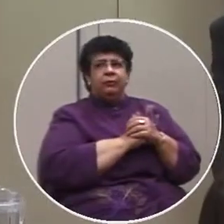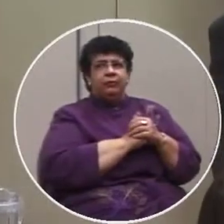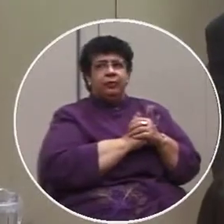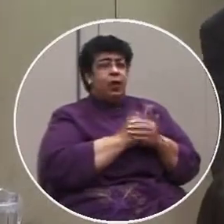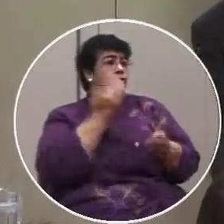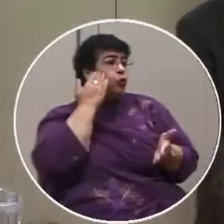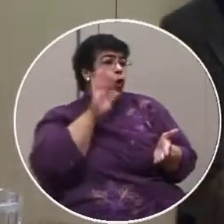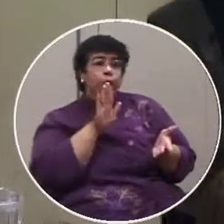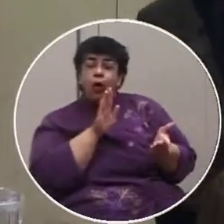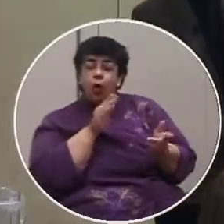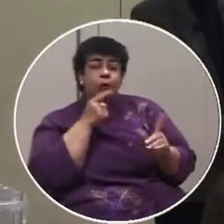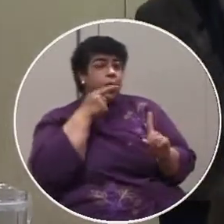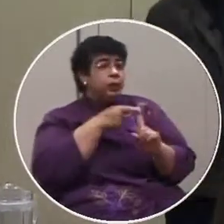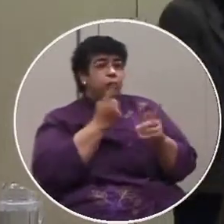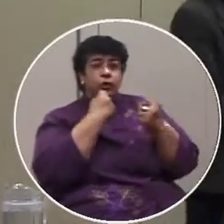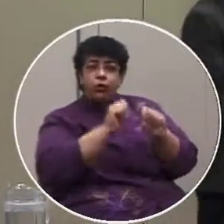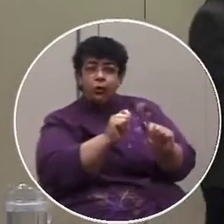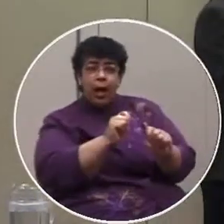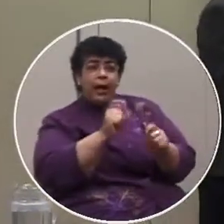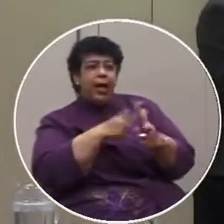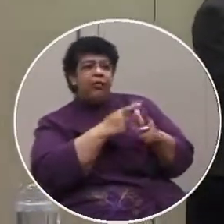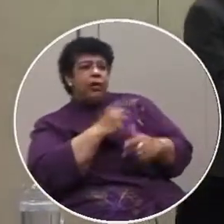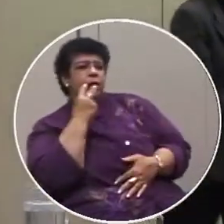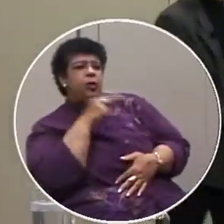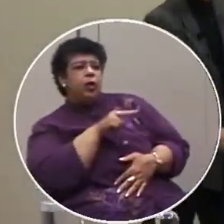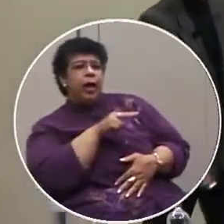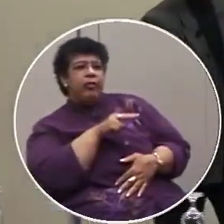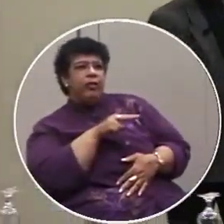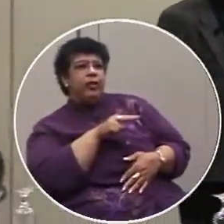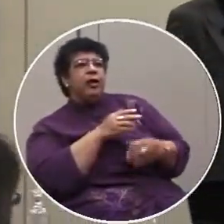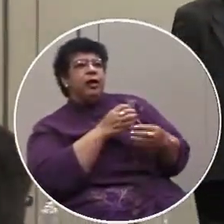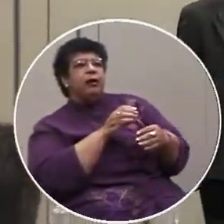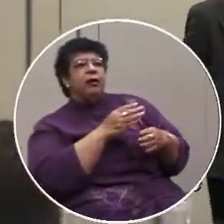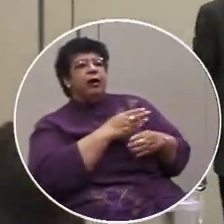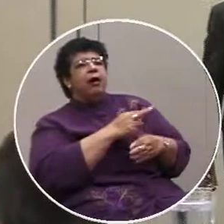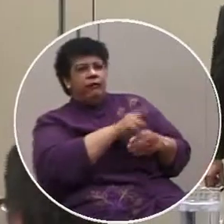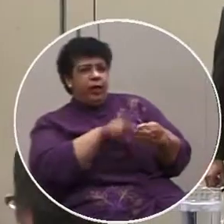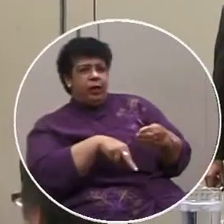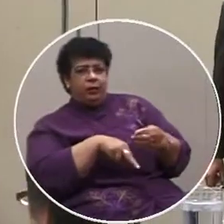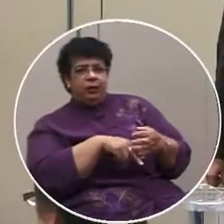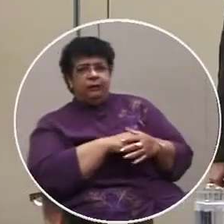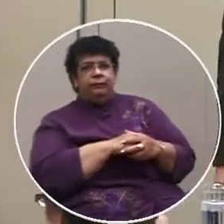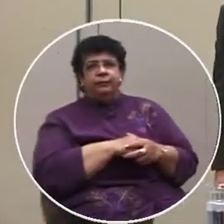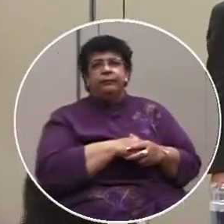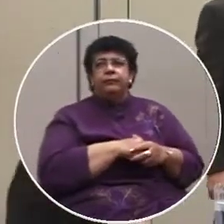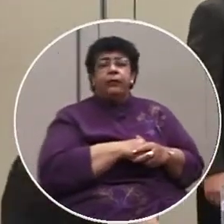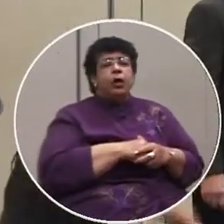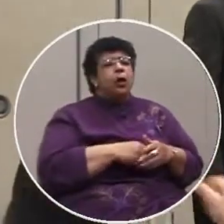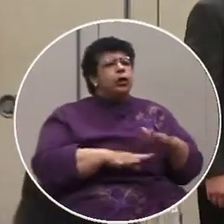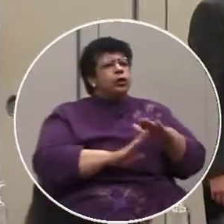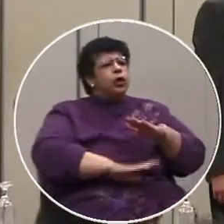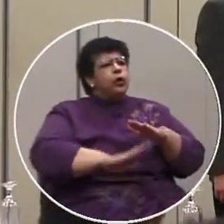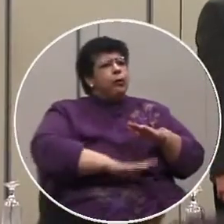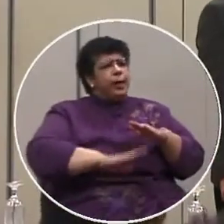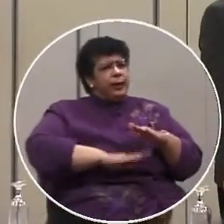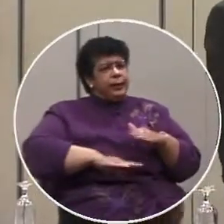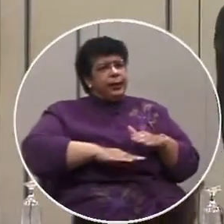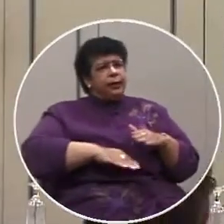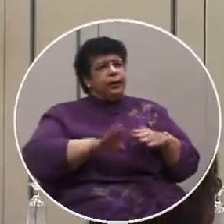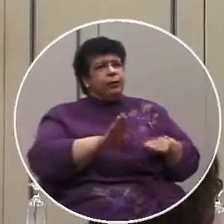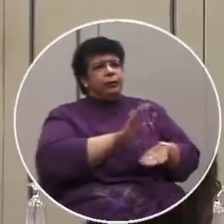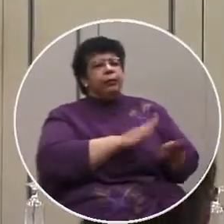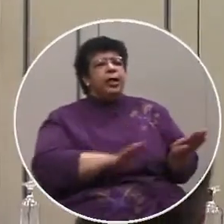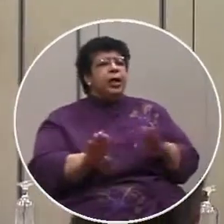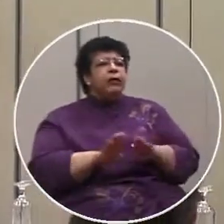You don't know until you try it and look for the effects. Okay? So the basic behavior concepts again, behavior is shaped